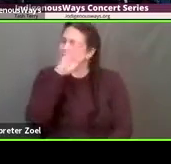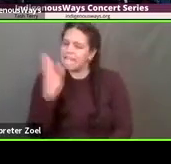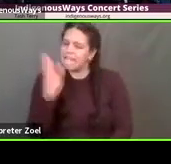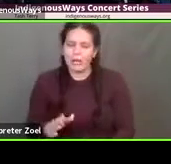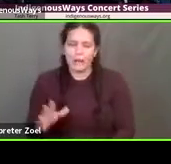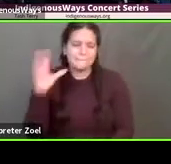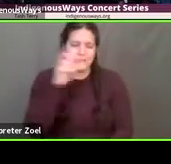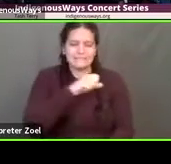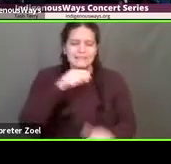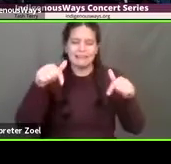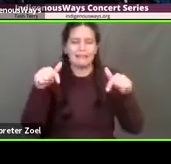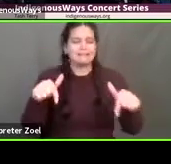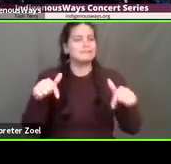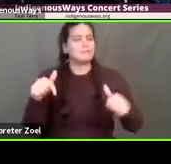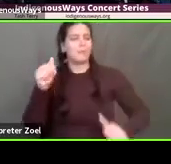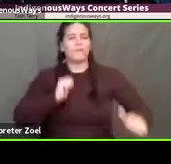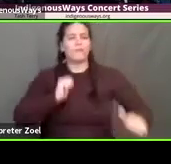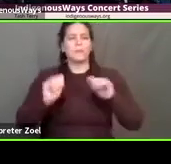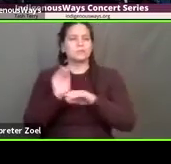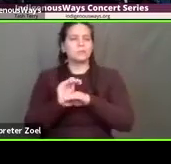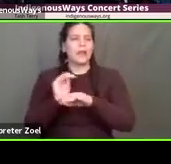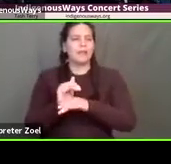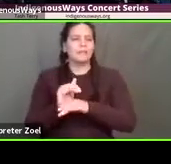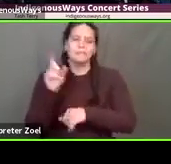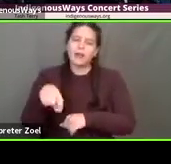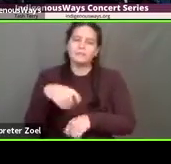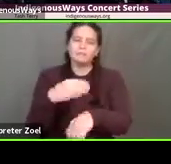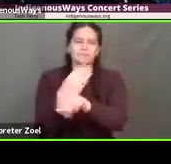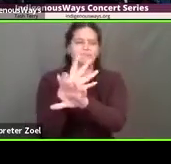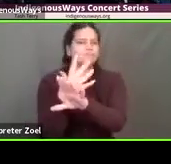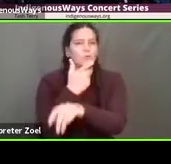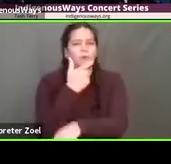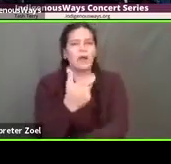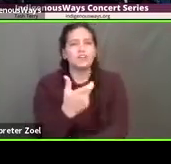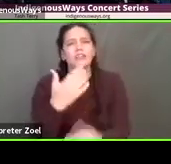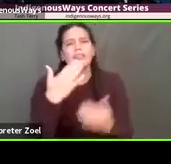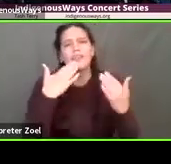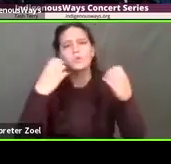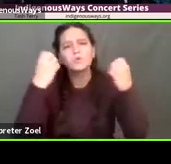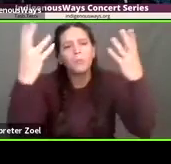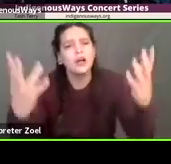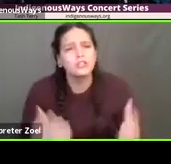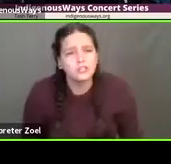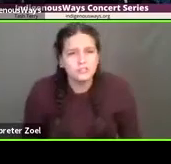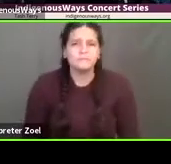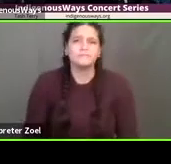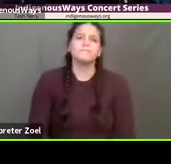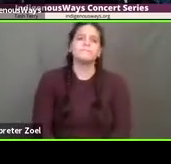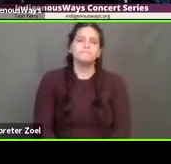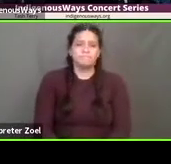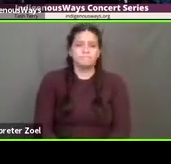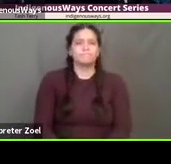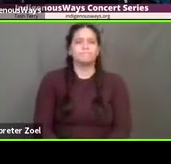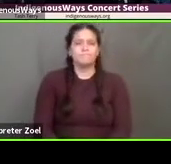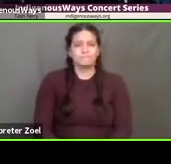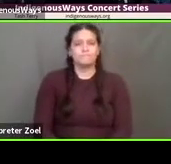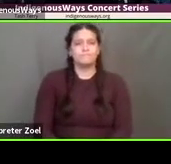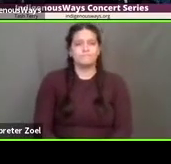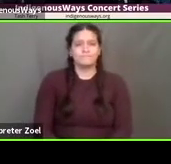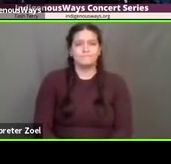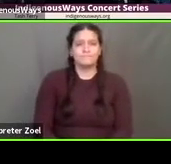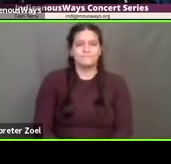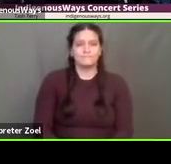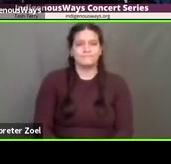this tonight. So thank you so much. Kunishish, Yahweh, Yahweh, Yahweh. Well,